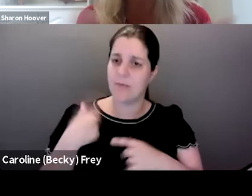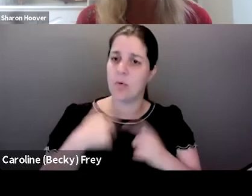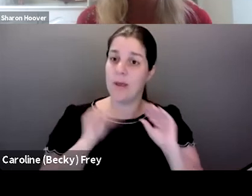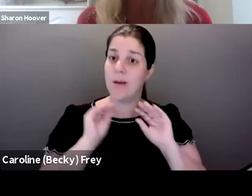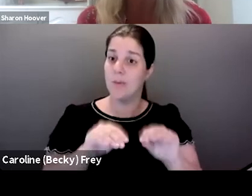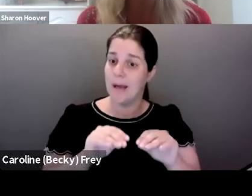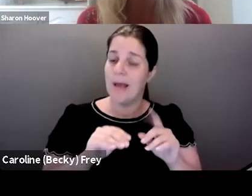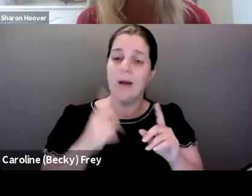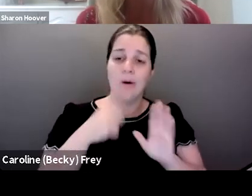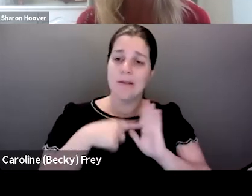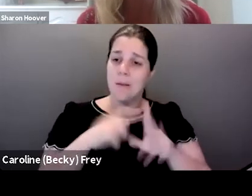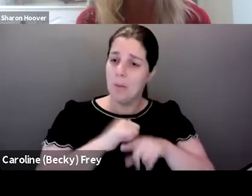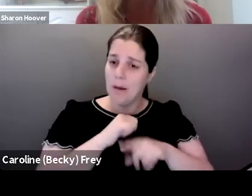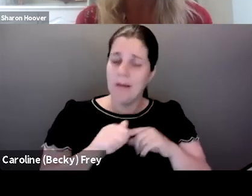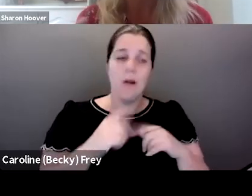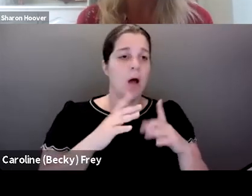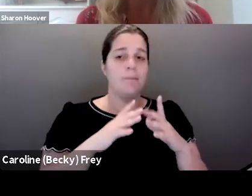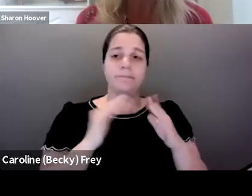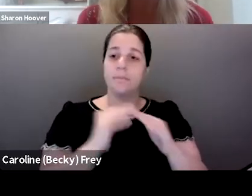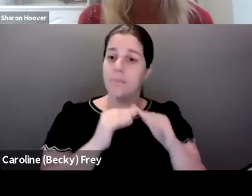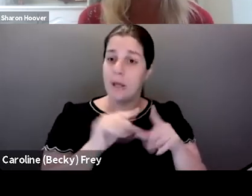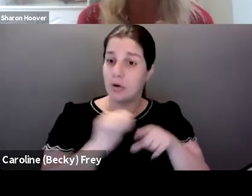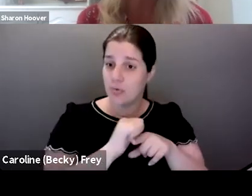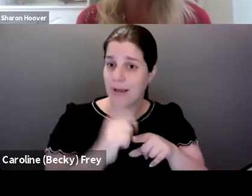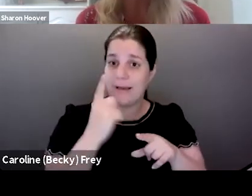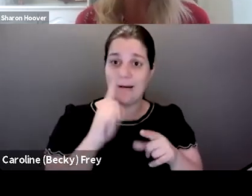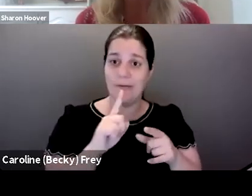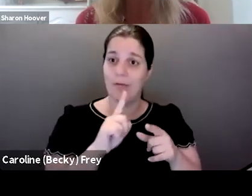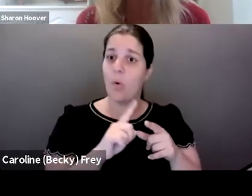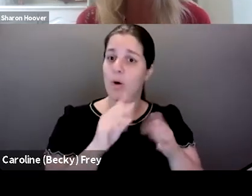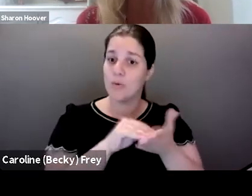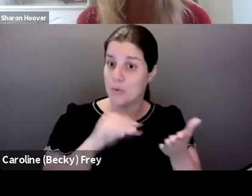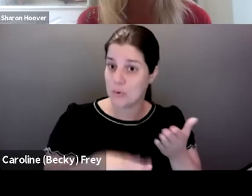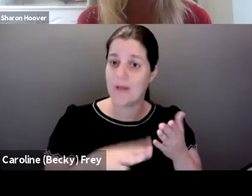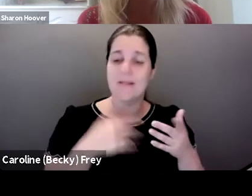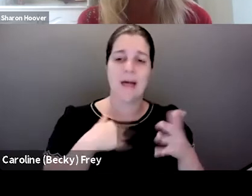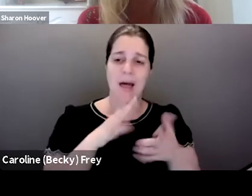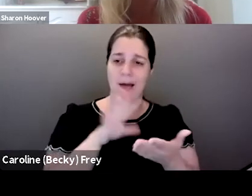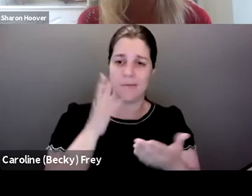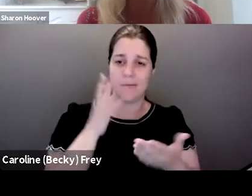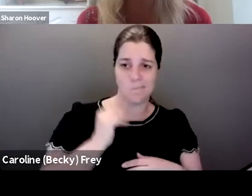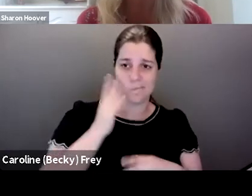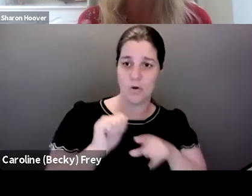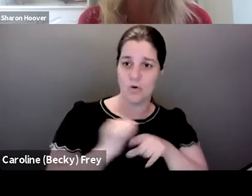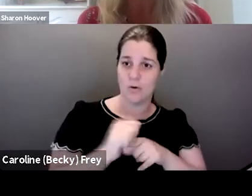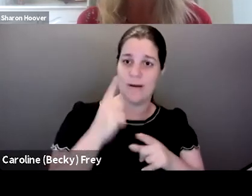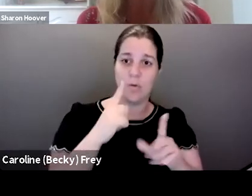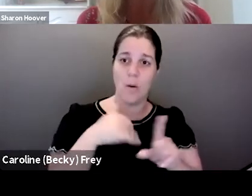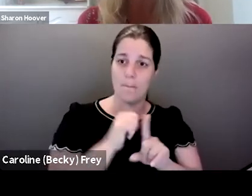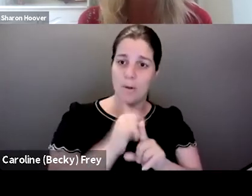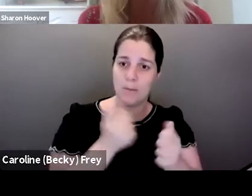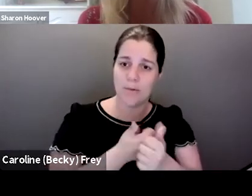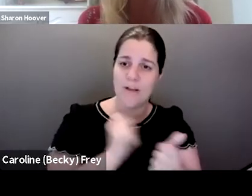from various social groups in each school who were trained in conflict management and bullying prevention. We had online virtual